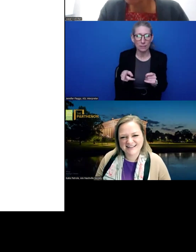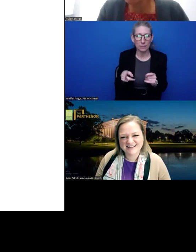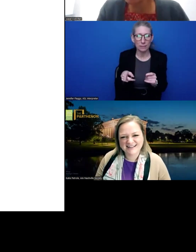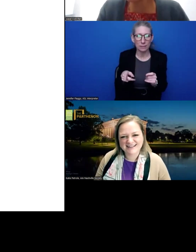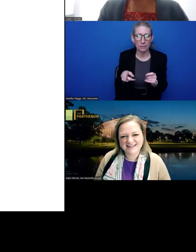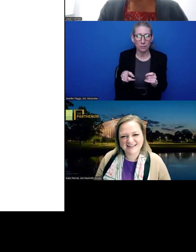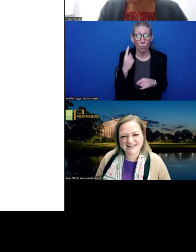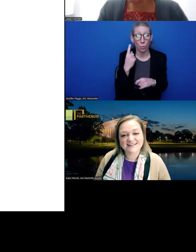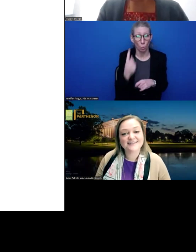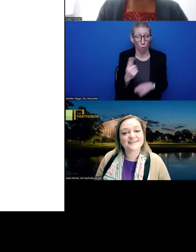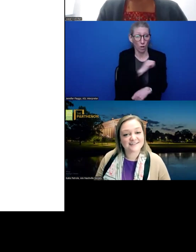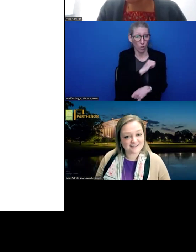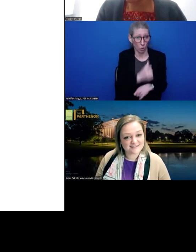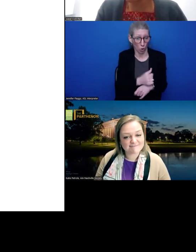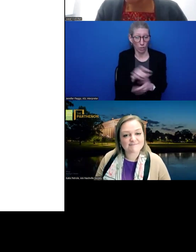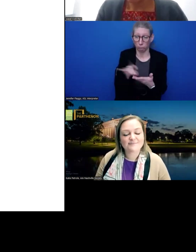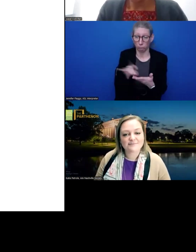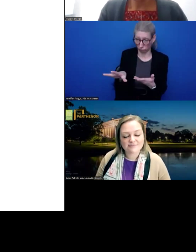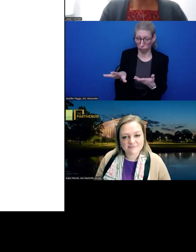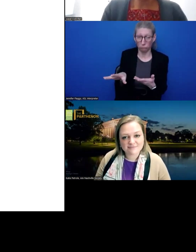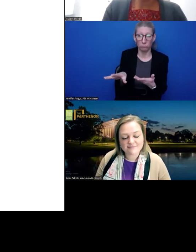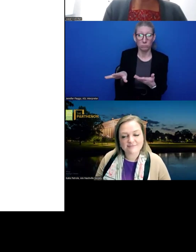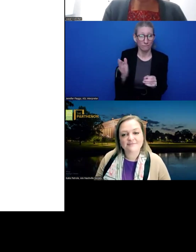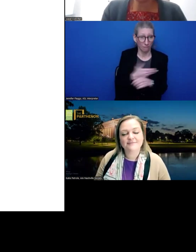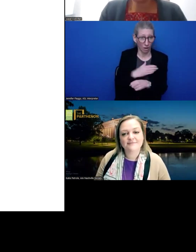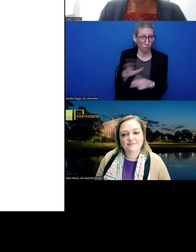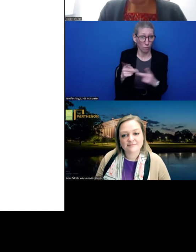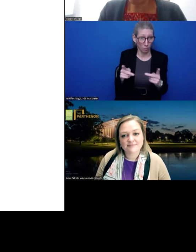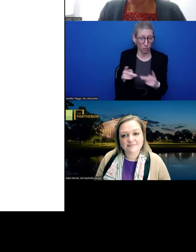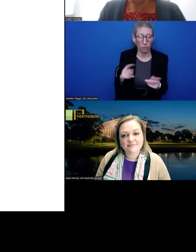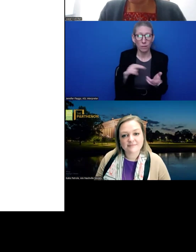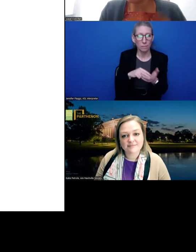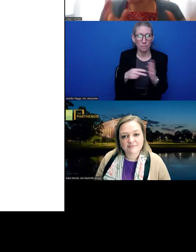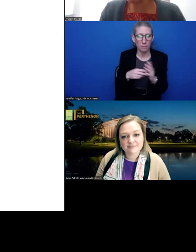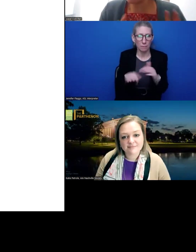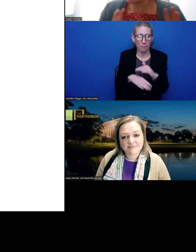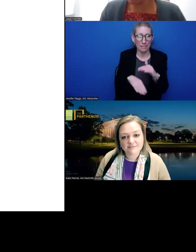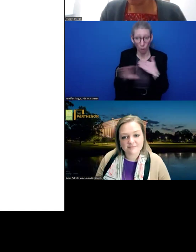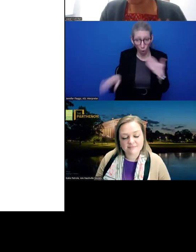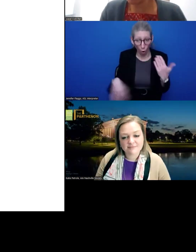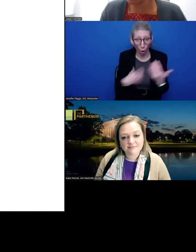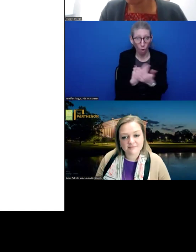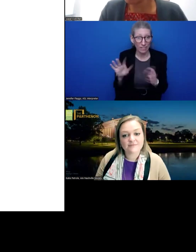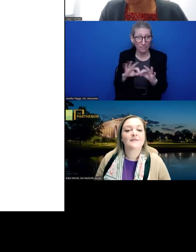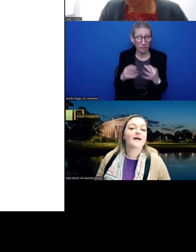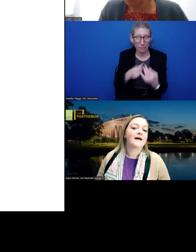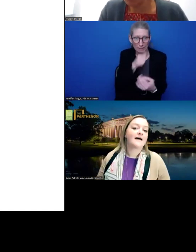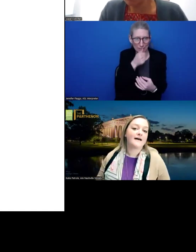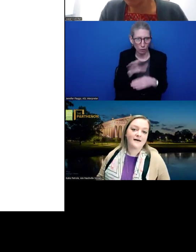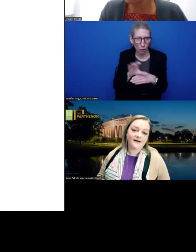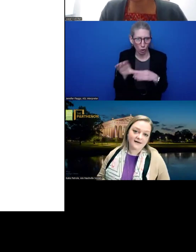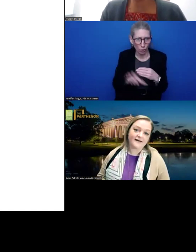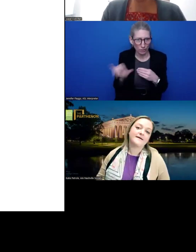one authority is removed from their position, basically all his family suffer the consequences of